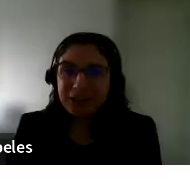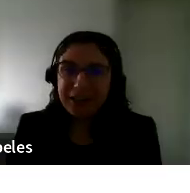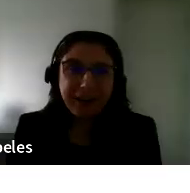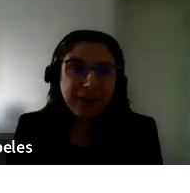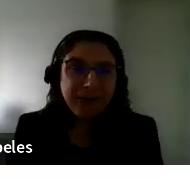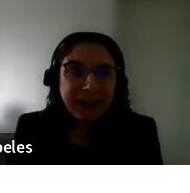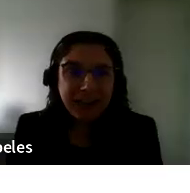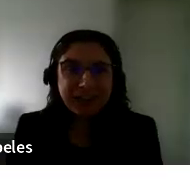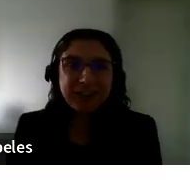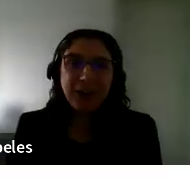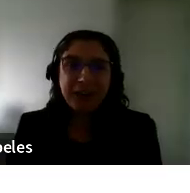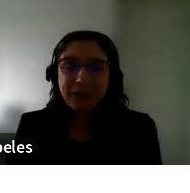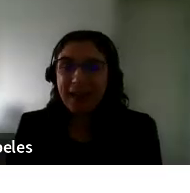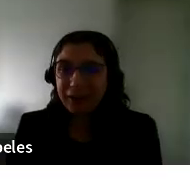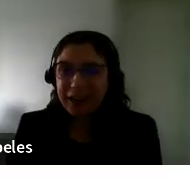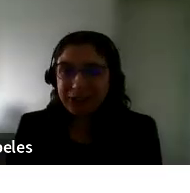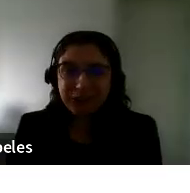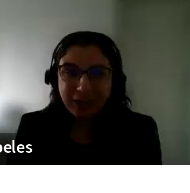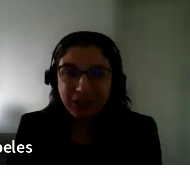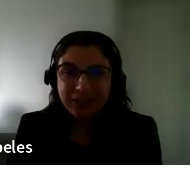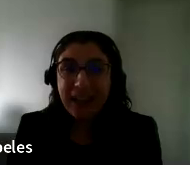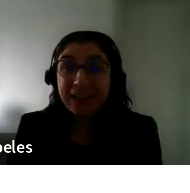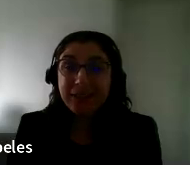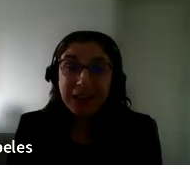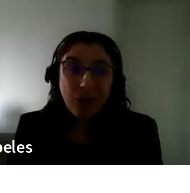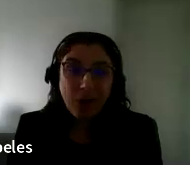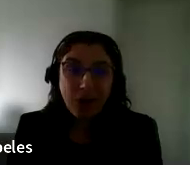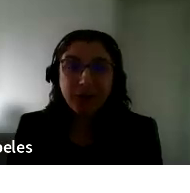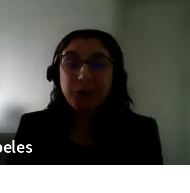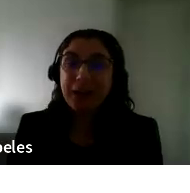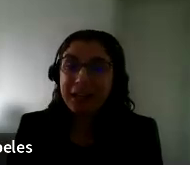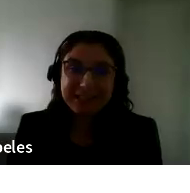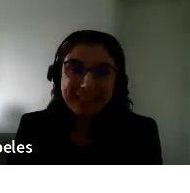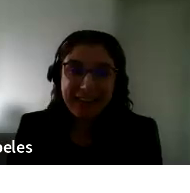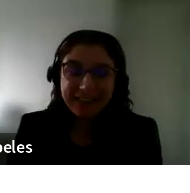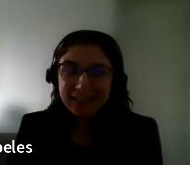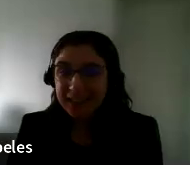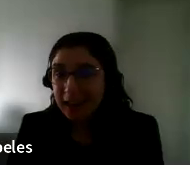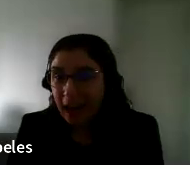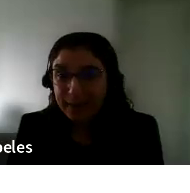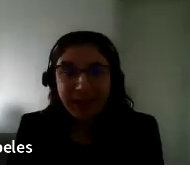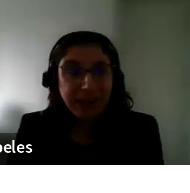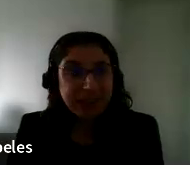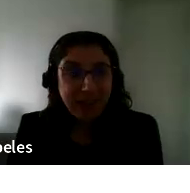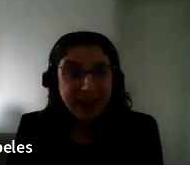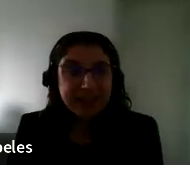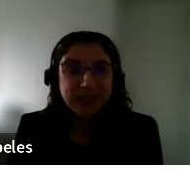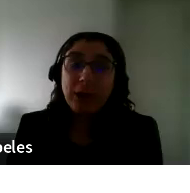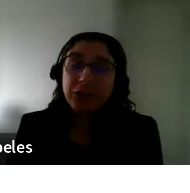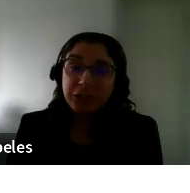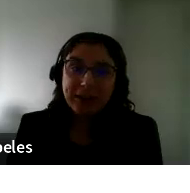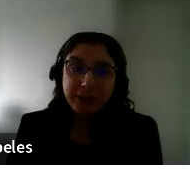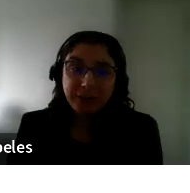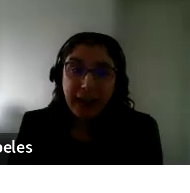Thanks so much, Tara, for getting us started with that great introduction, and thank you all for joining us today. I'm Elena Sempeles,